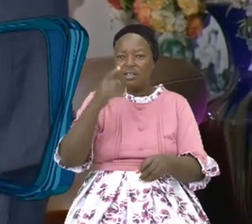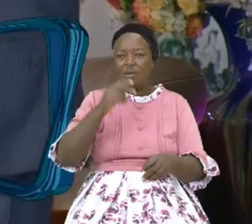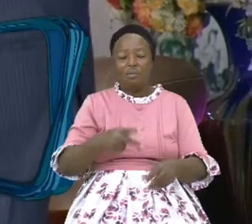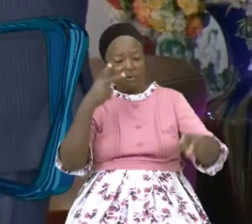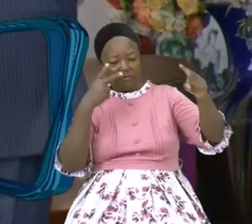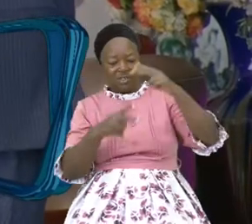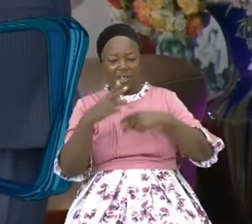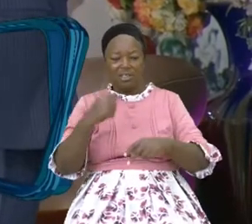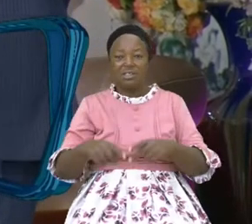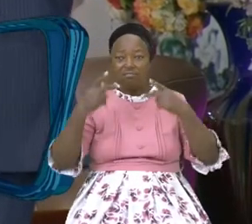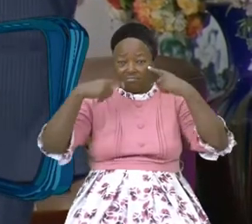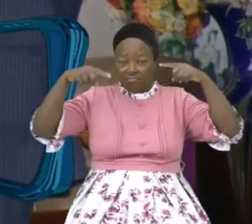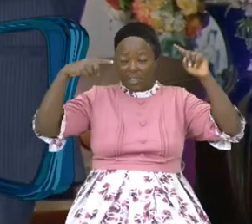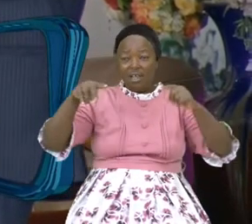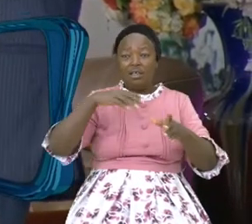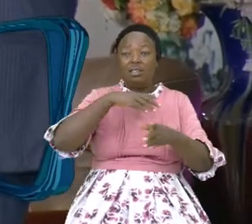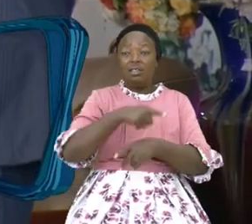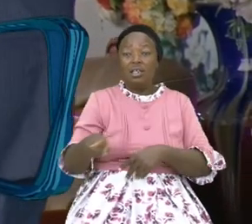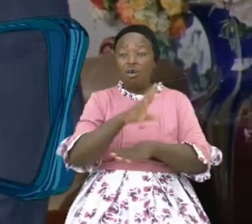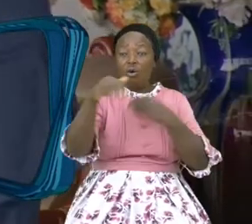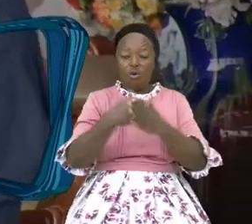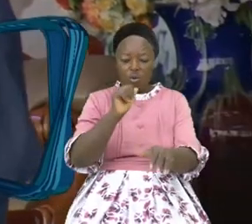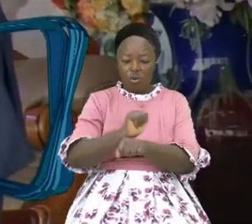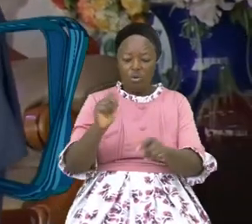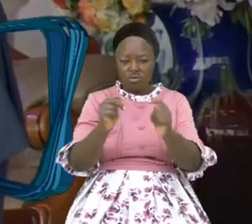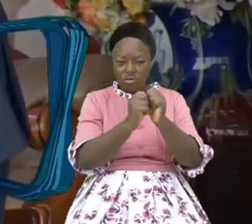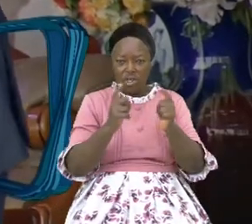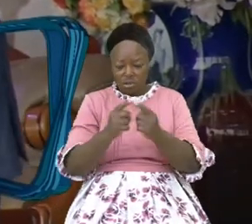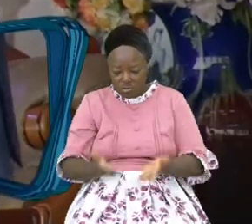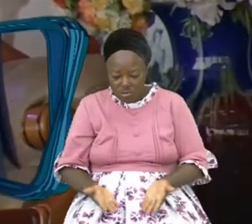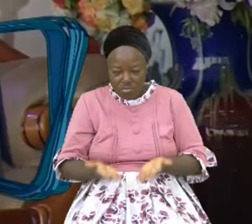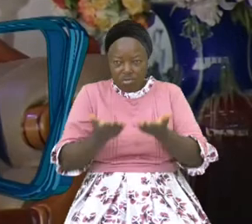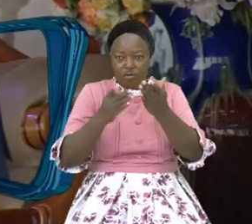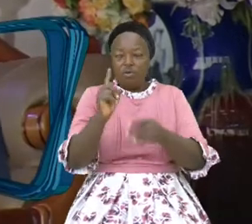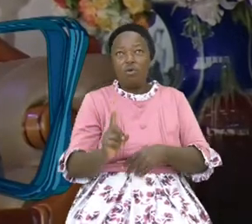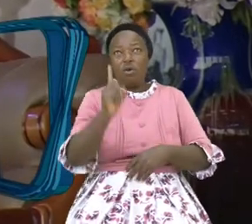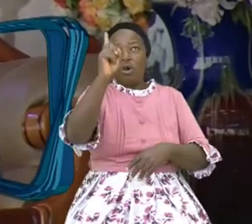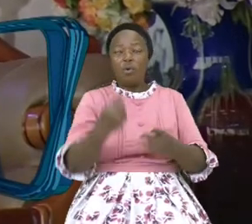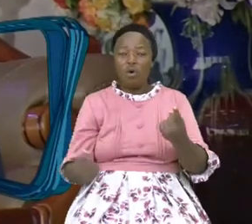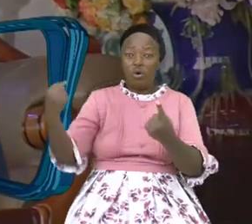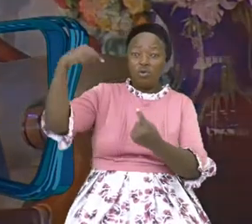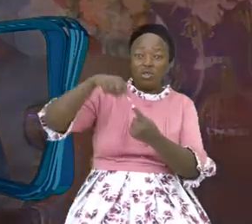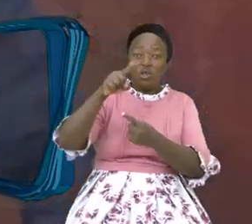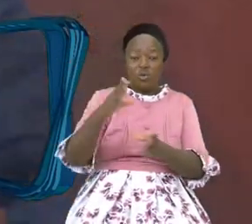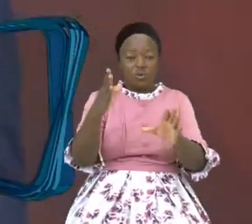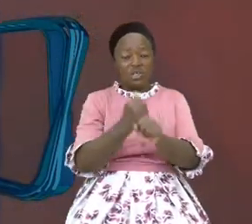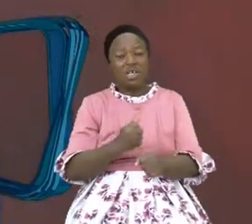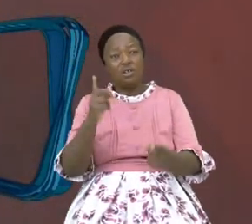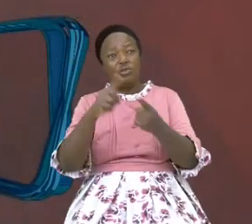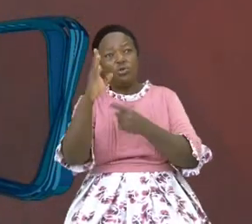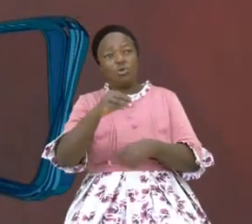the proclamation, they all work together to lift you up until you get to